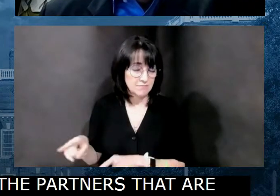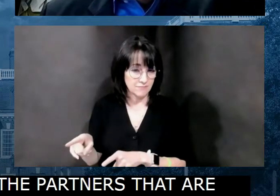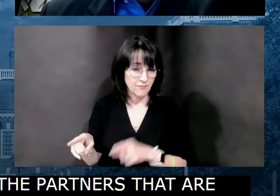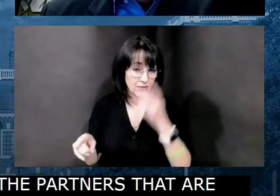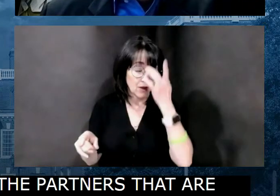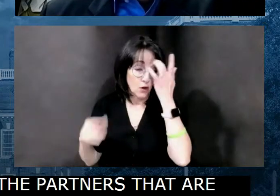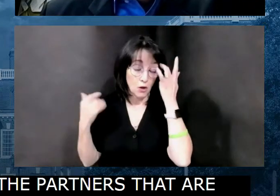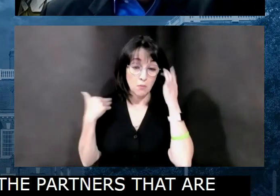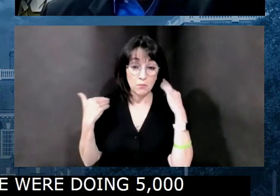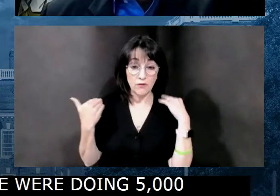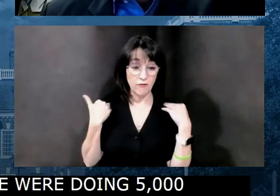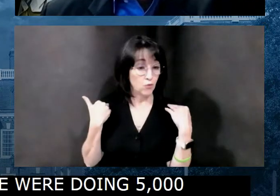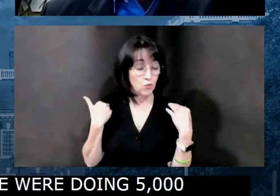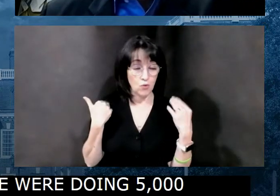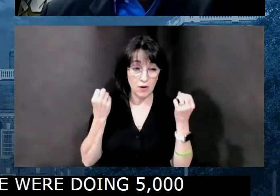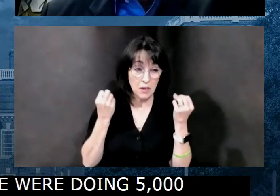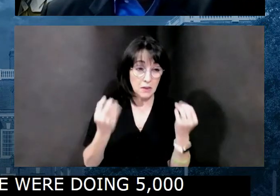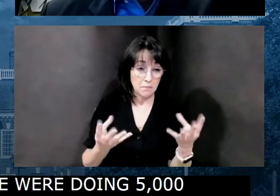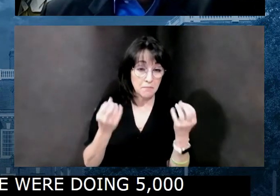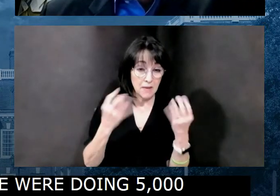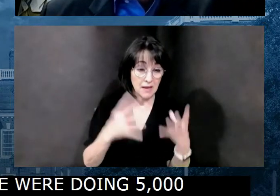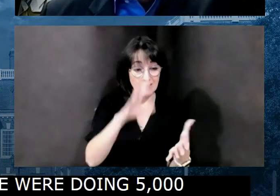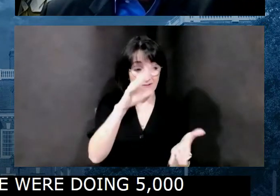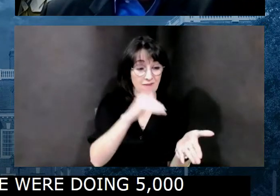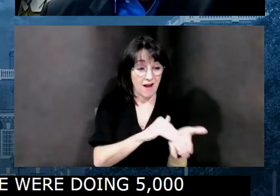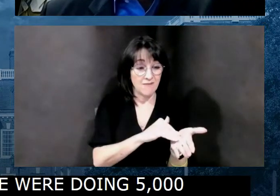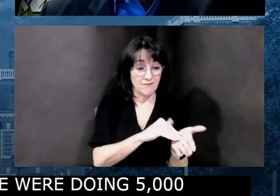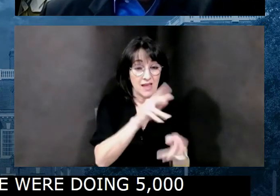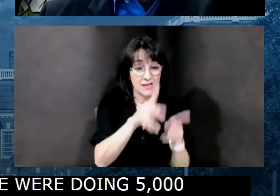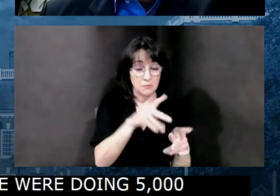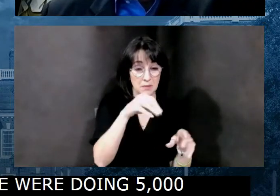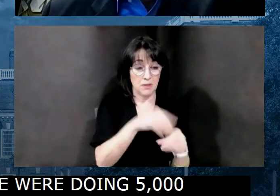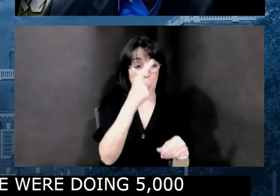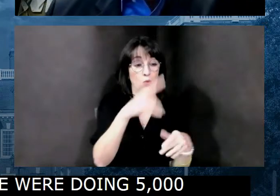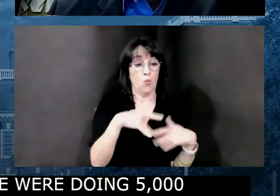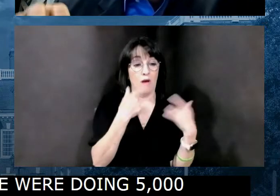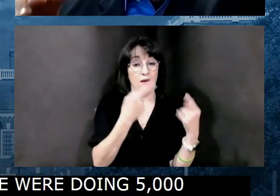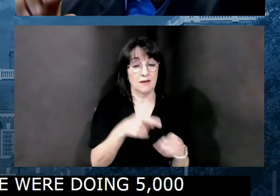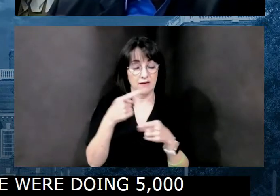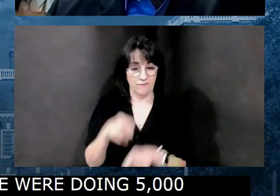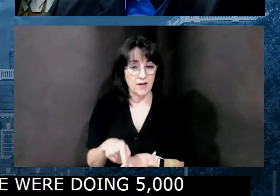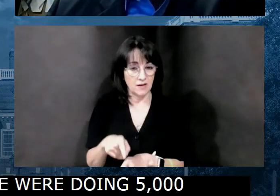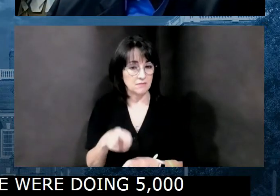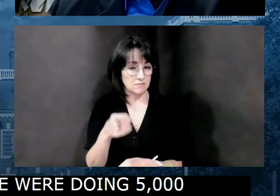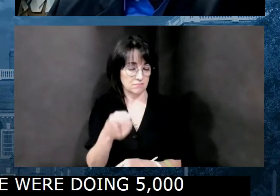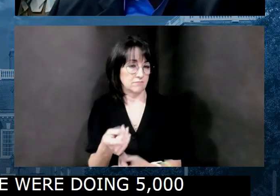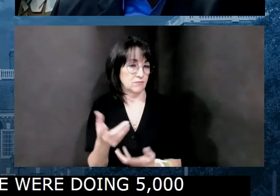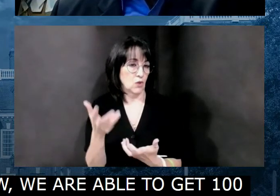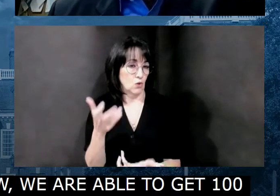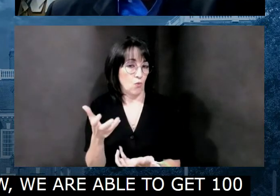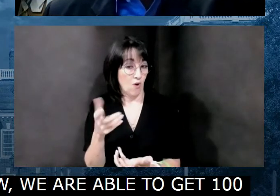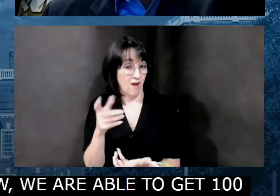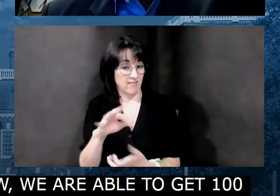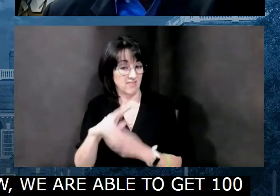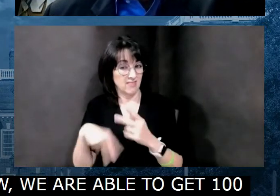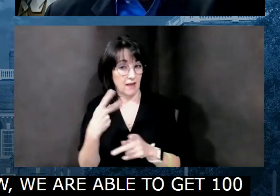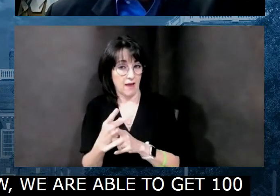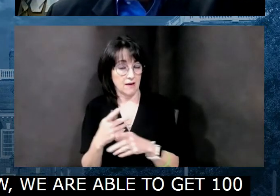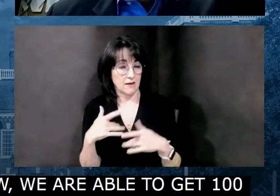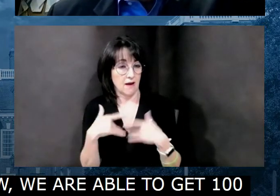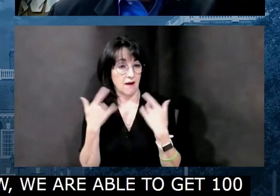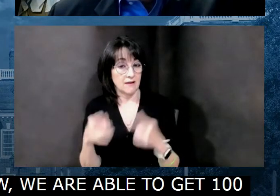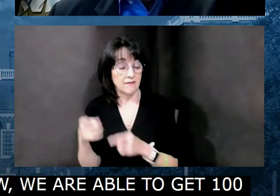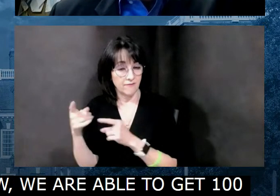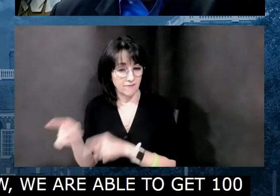weeks ago. And now when we're able to get 100 or a few hundred people, it's a win. And it's going to be events like this, and this takes us on to our next slide